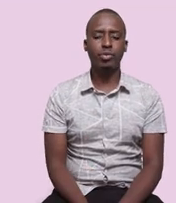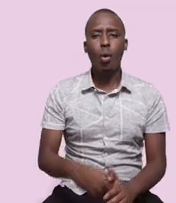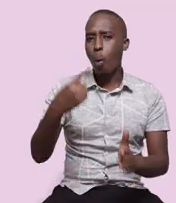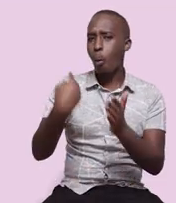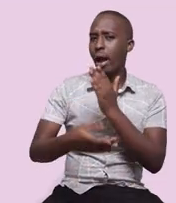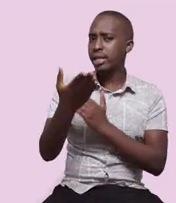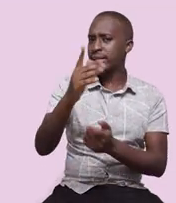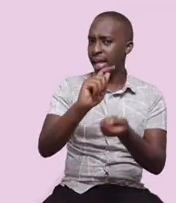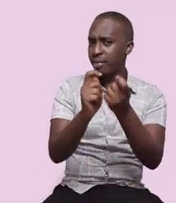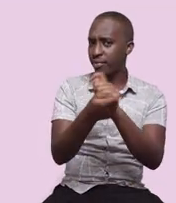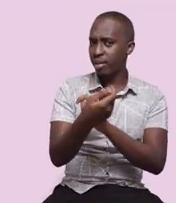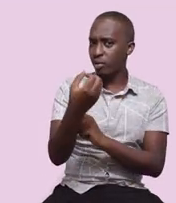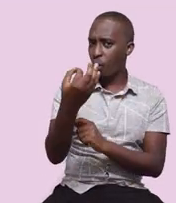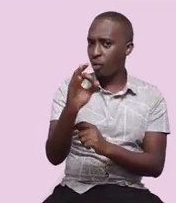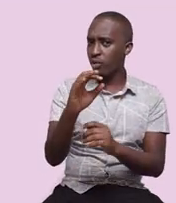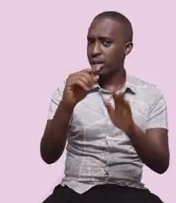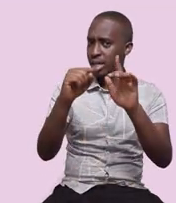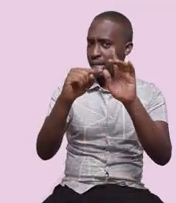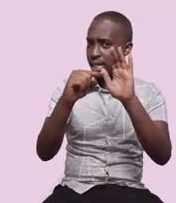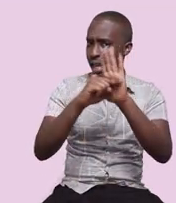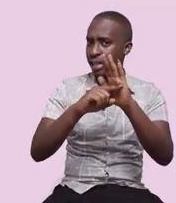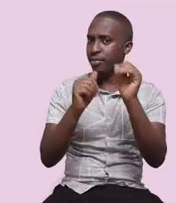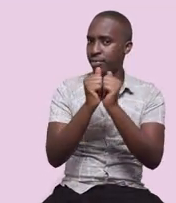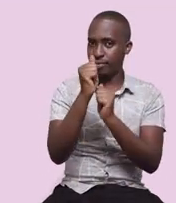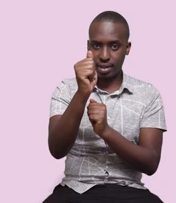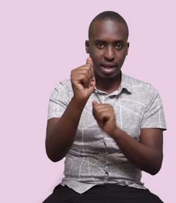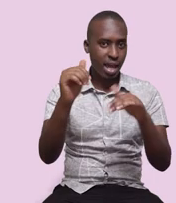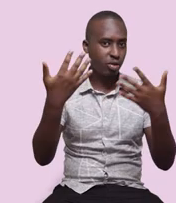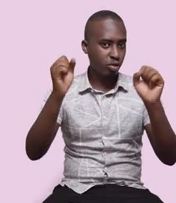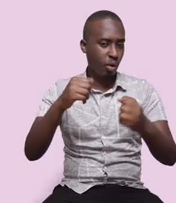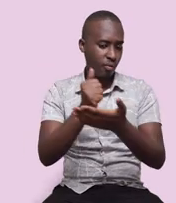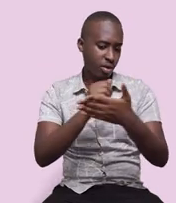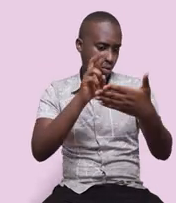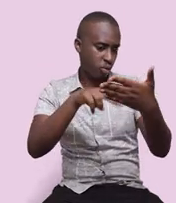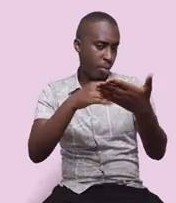What is the inverse of negative 15? Can you read again?